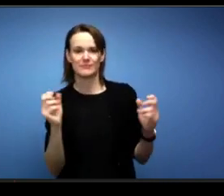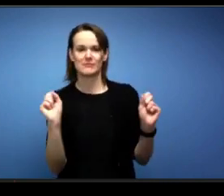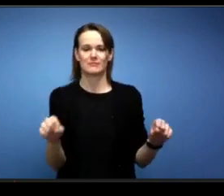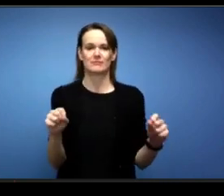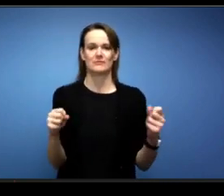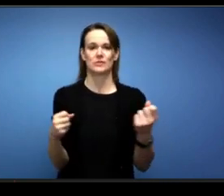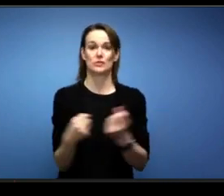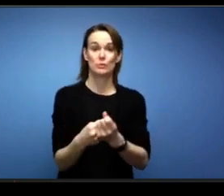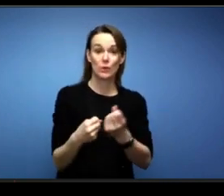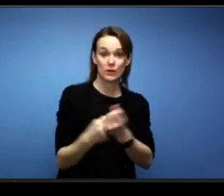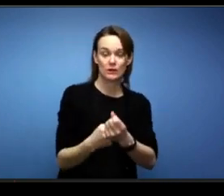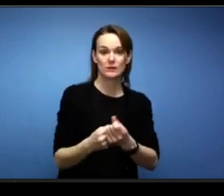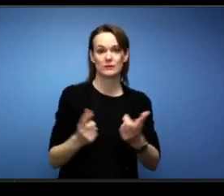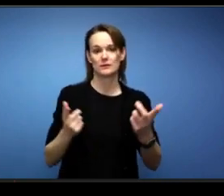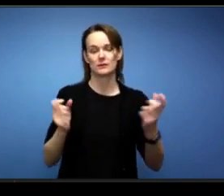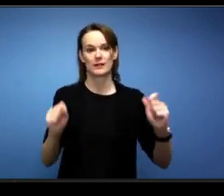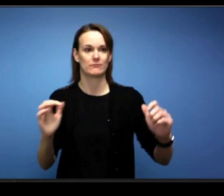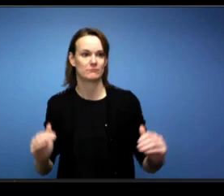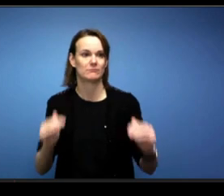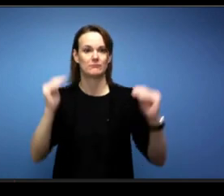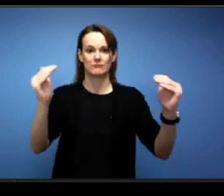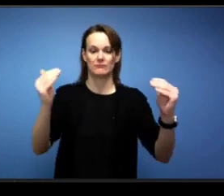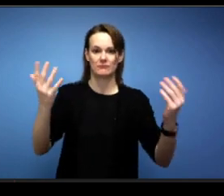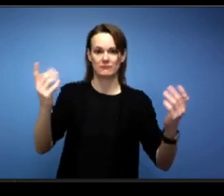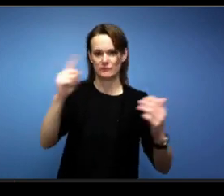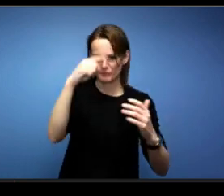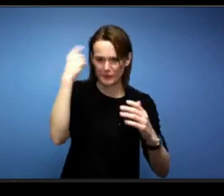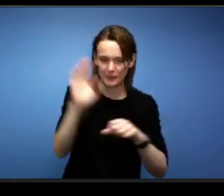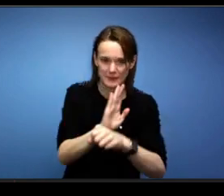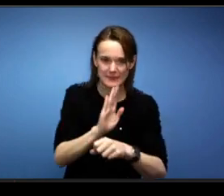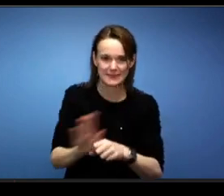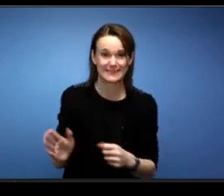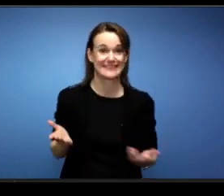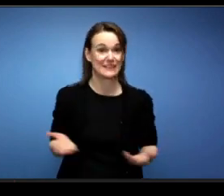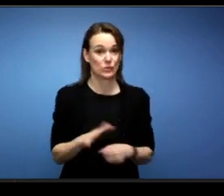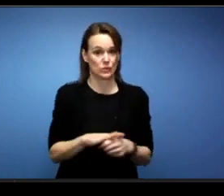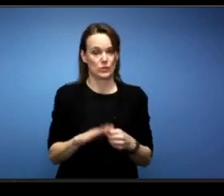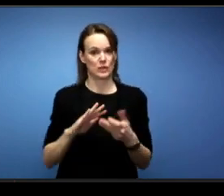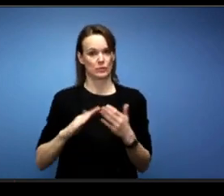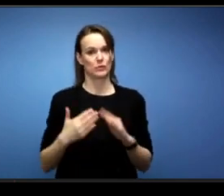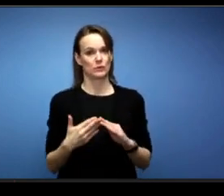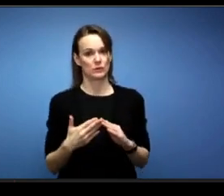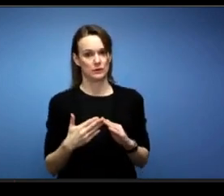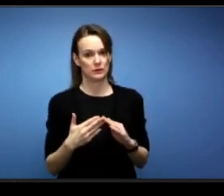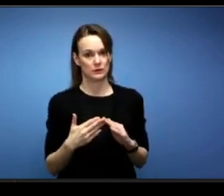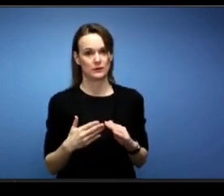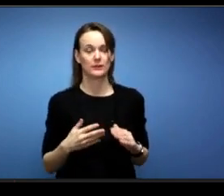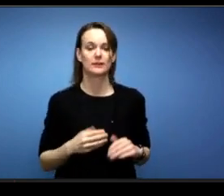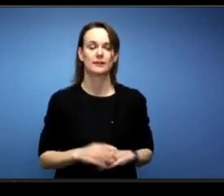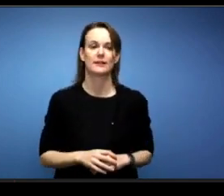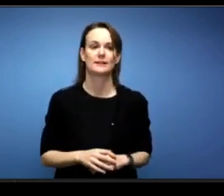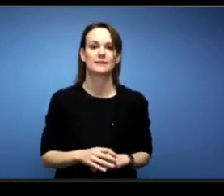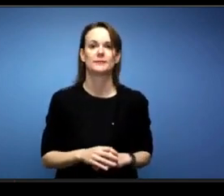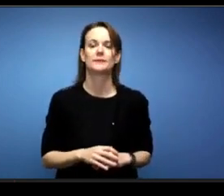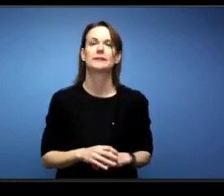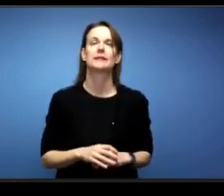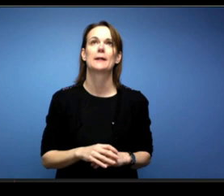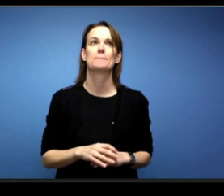support, elevate Black businesses in our local community. And